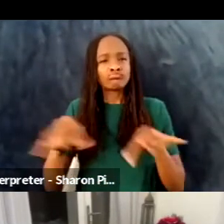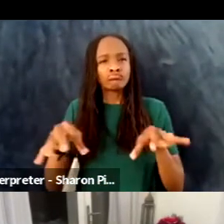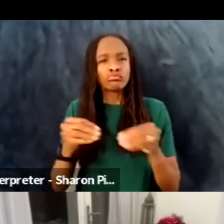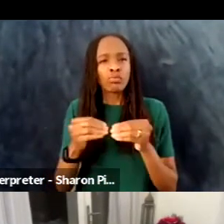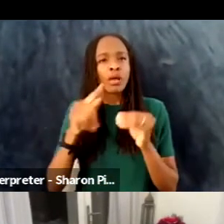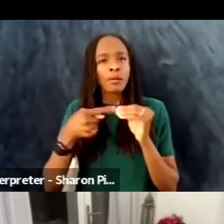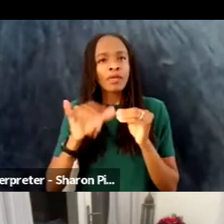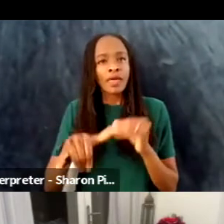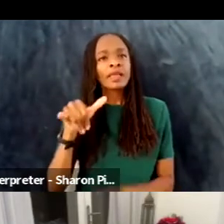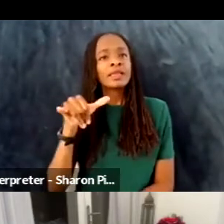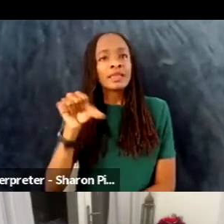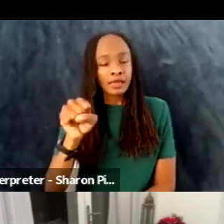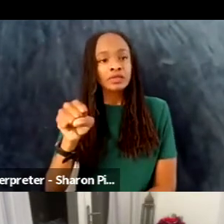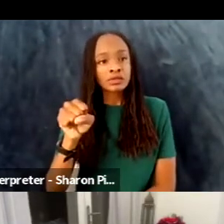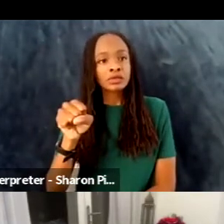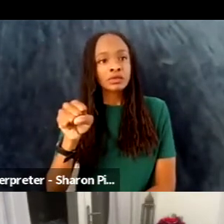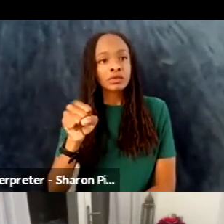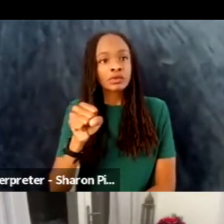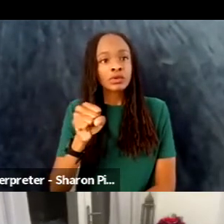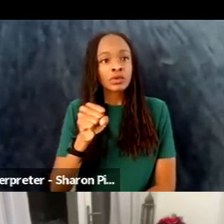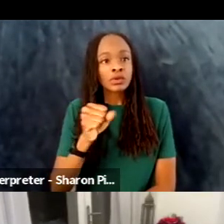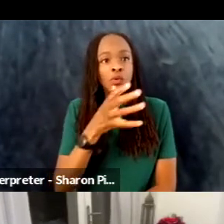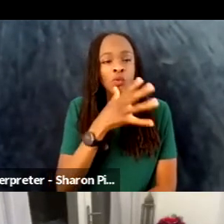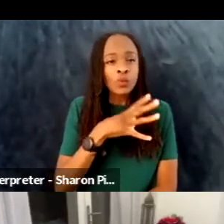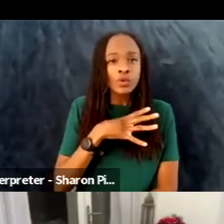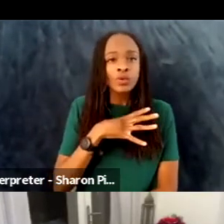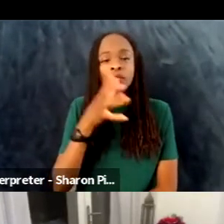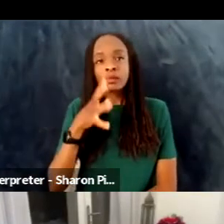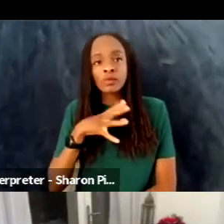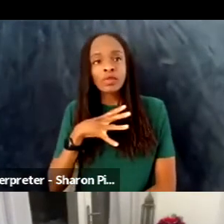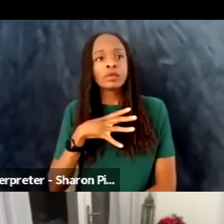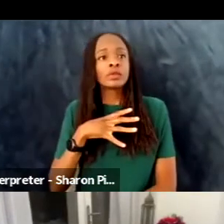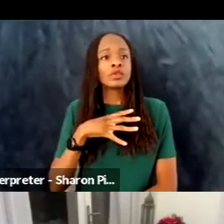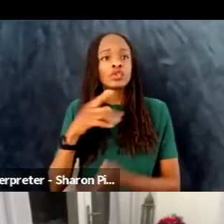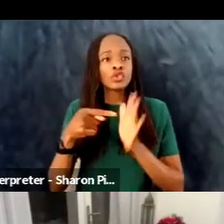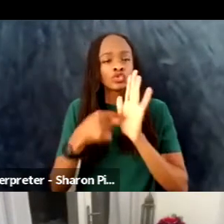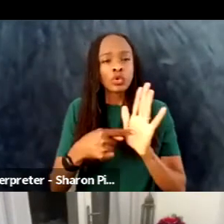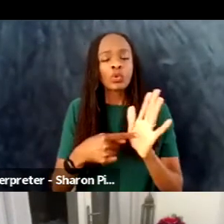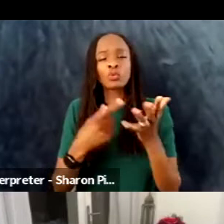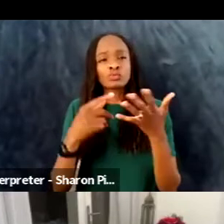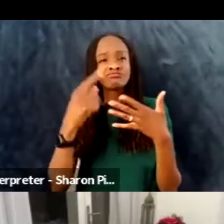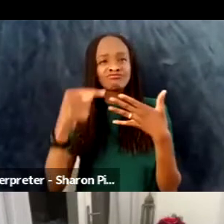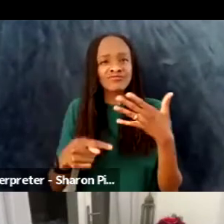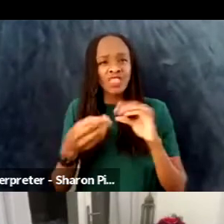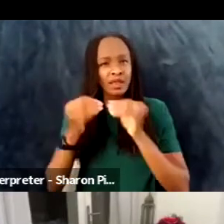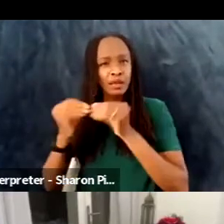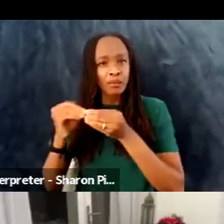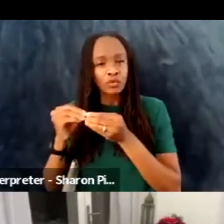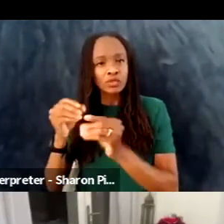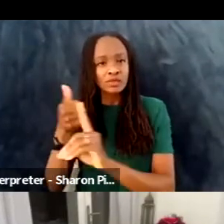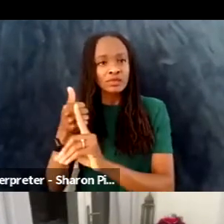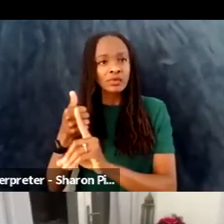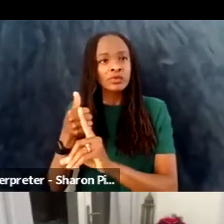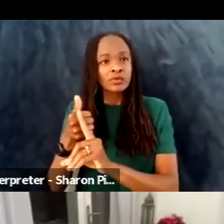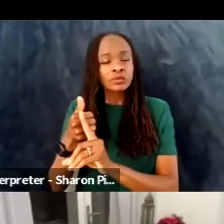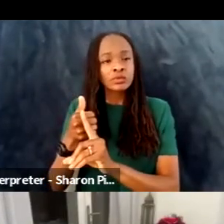yes, women are shown cooking and women are shown. Those numbers are a bit a